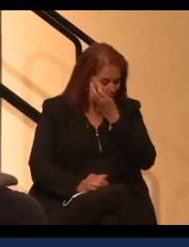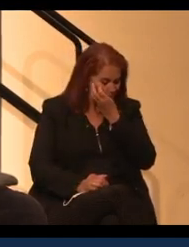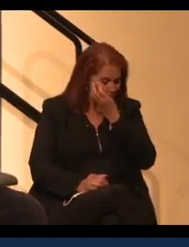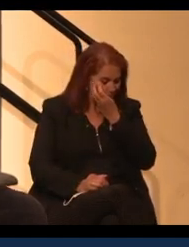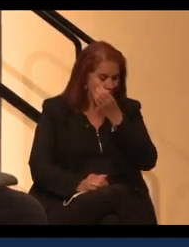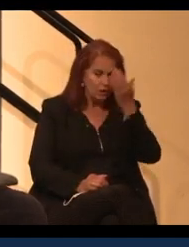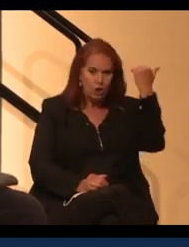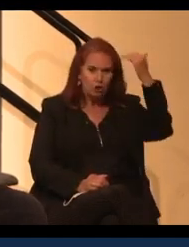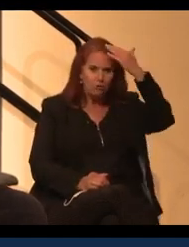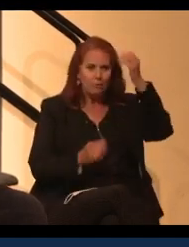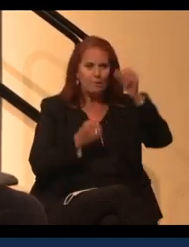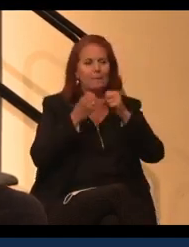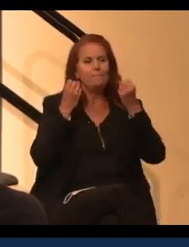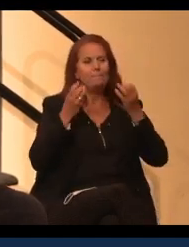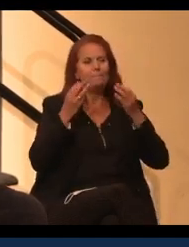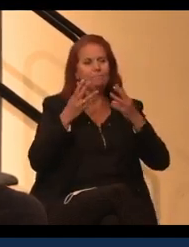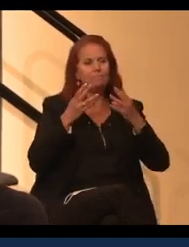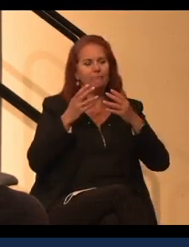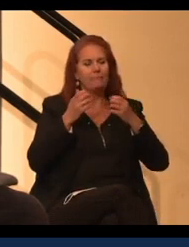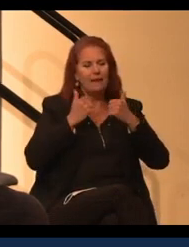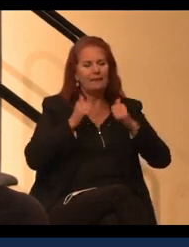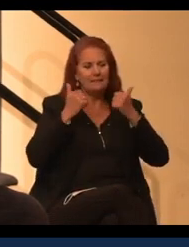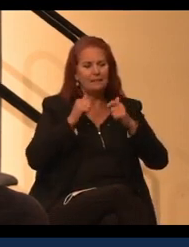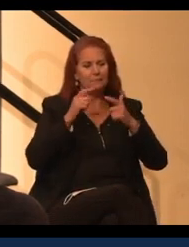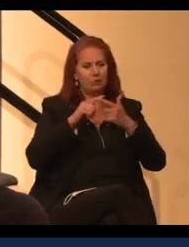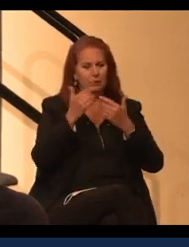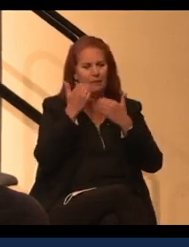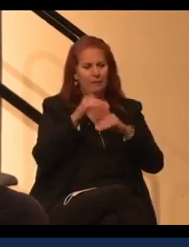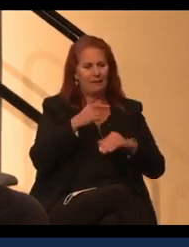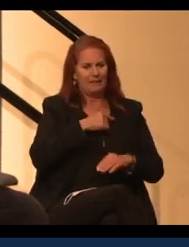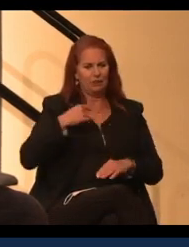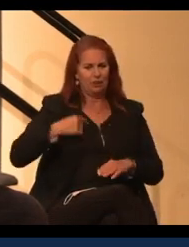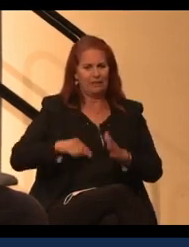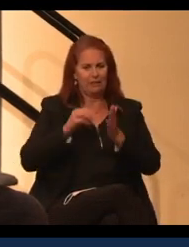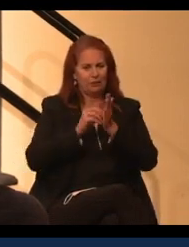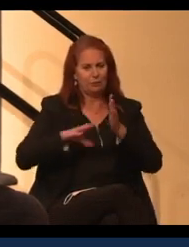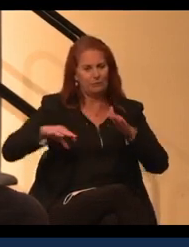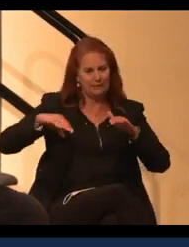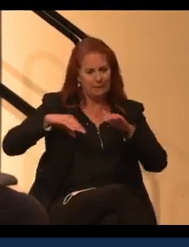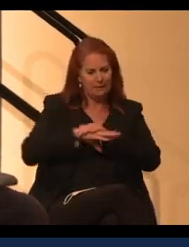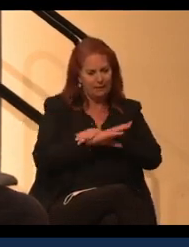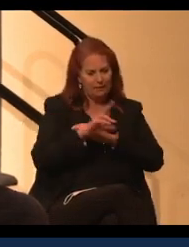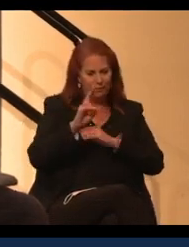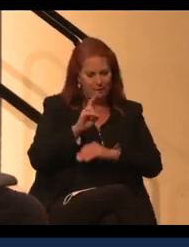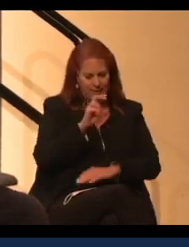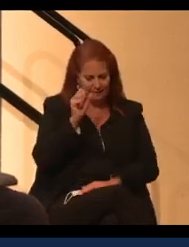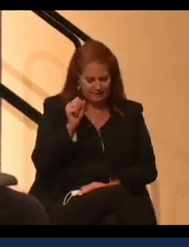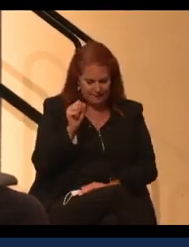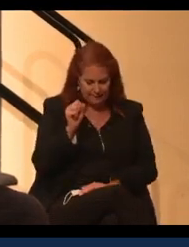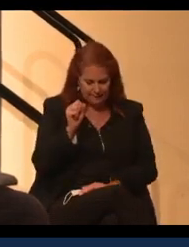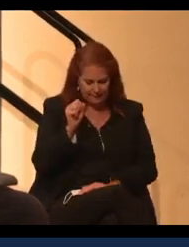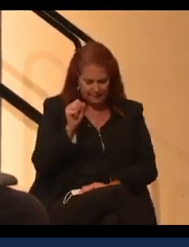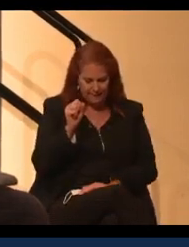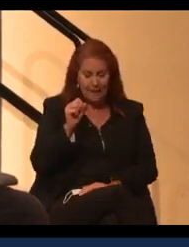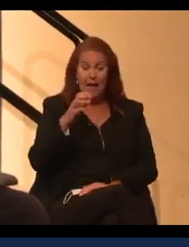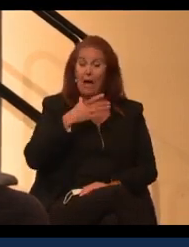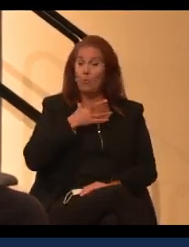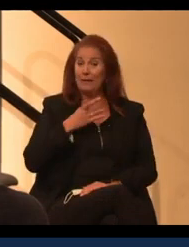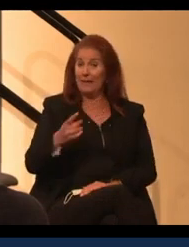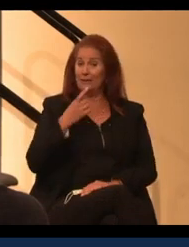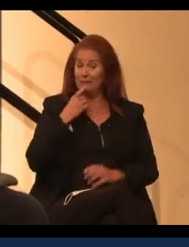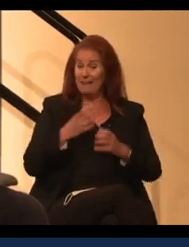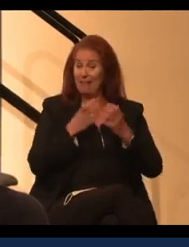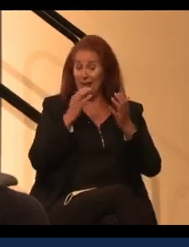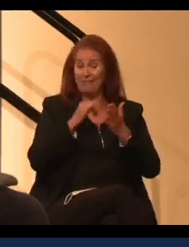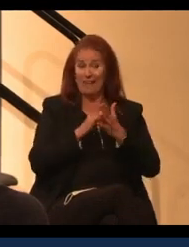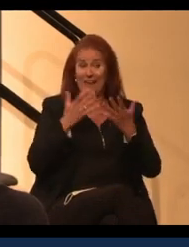Trump has made numerous attempts to limit Chinese students coming into the United States. I would like to say a lot